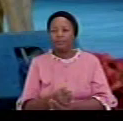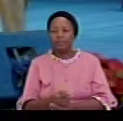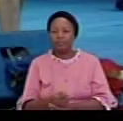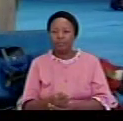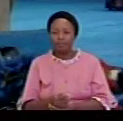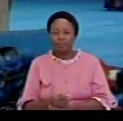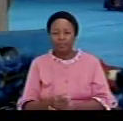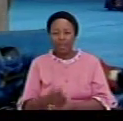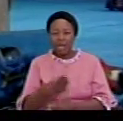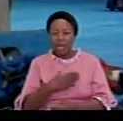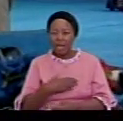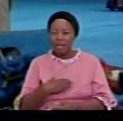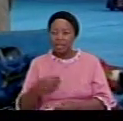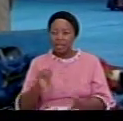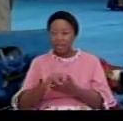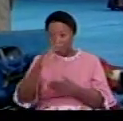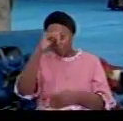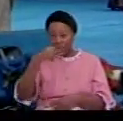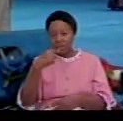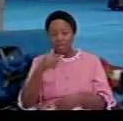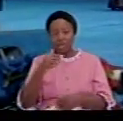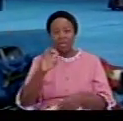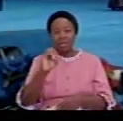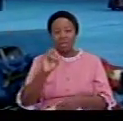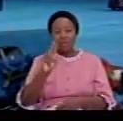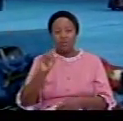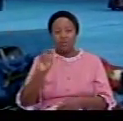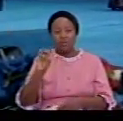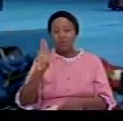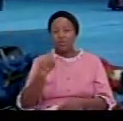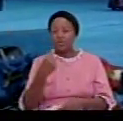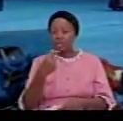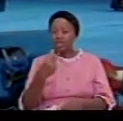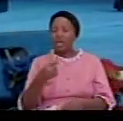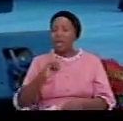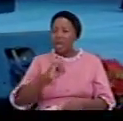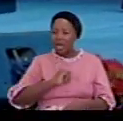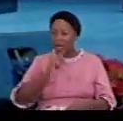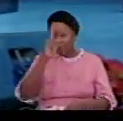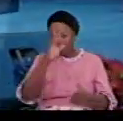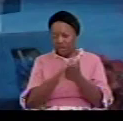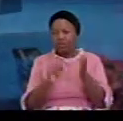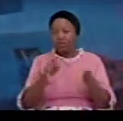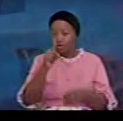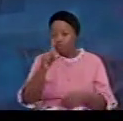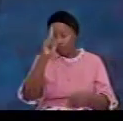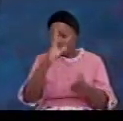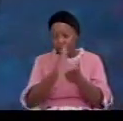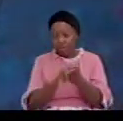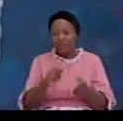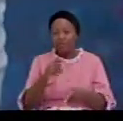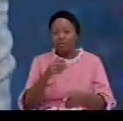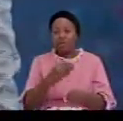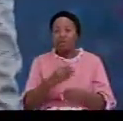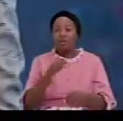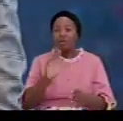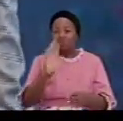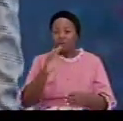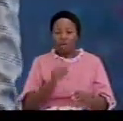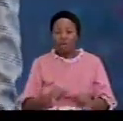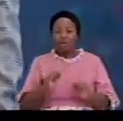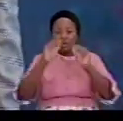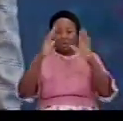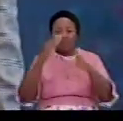And he said, I believe. You believe with absolute surrender, to